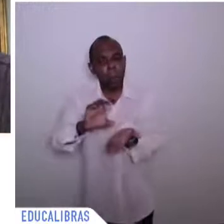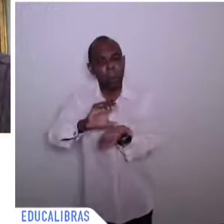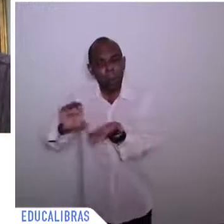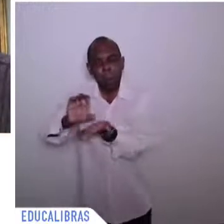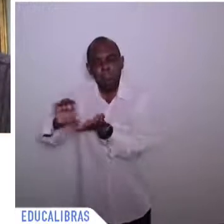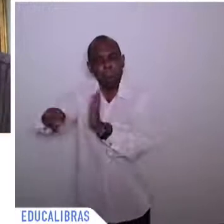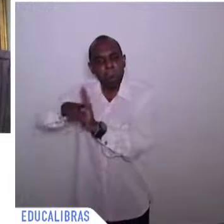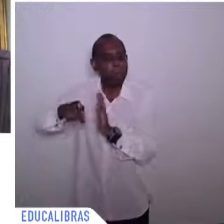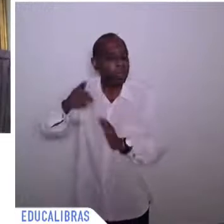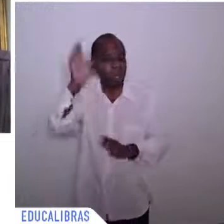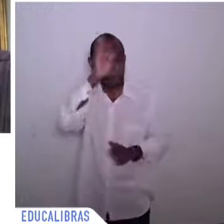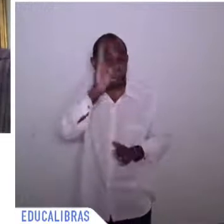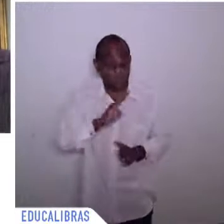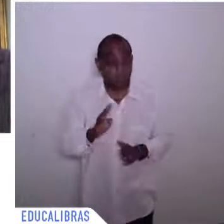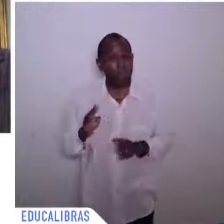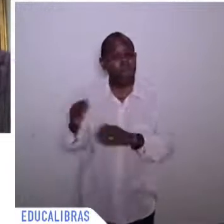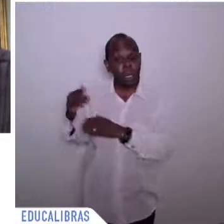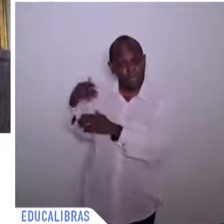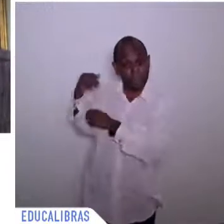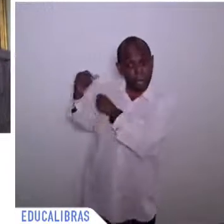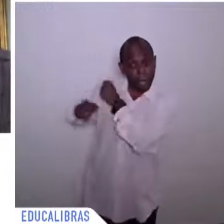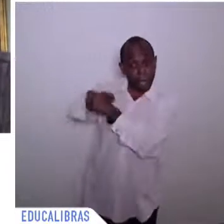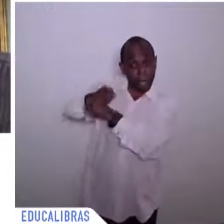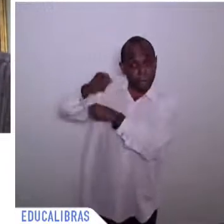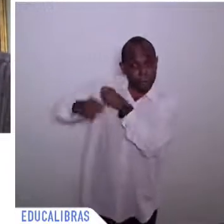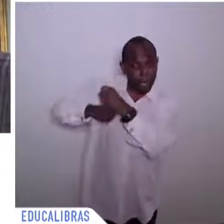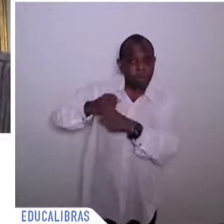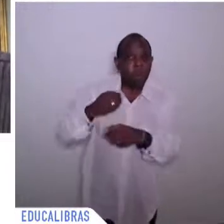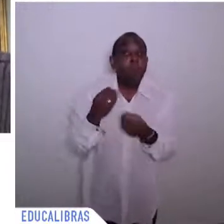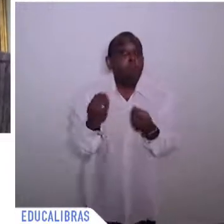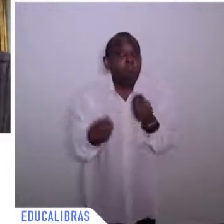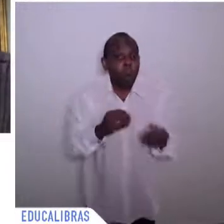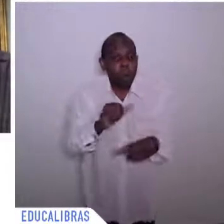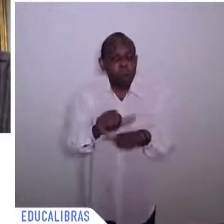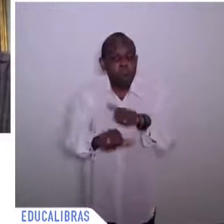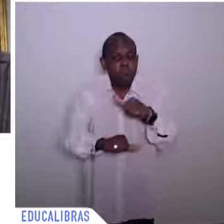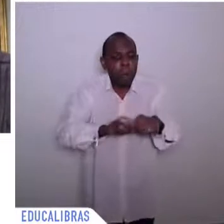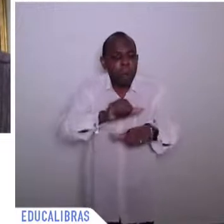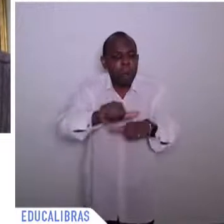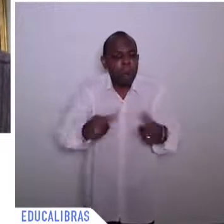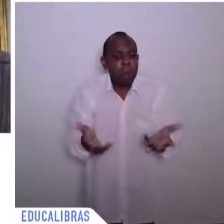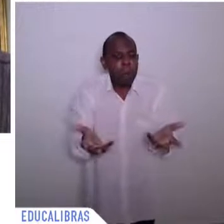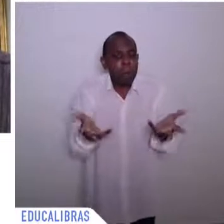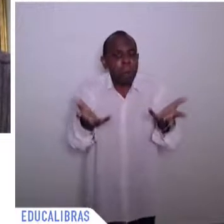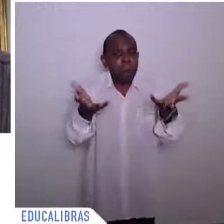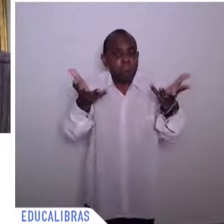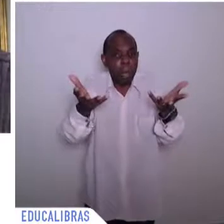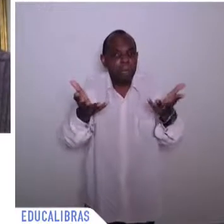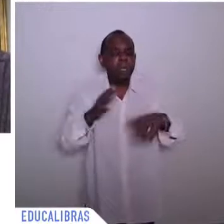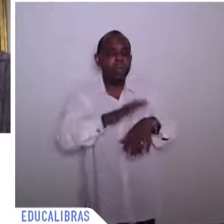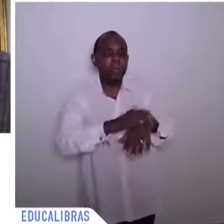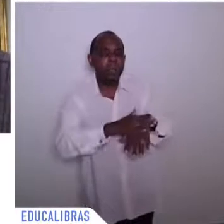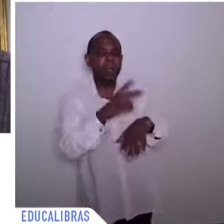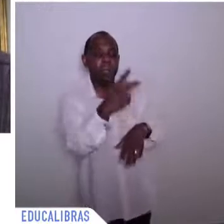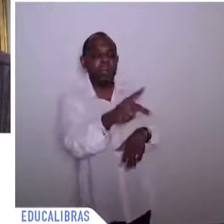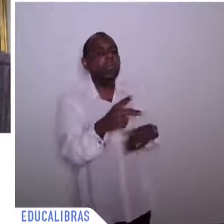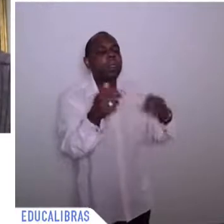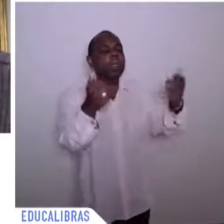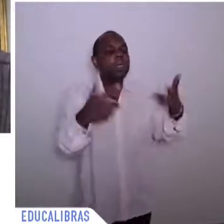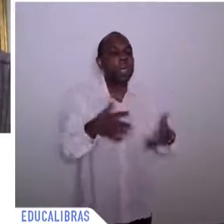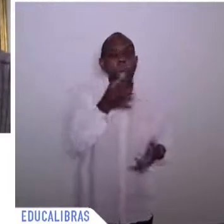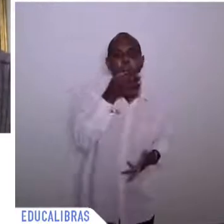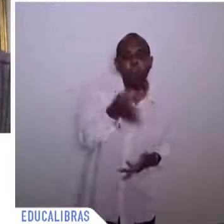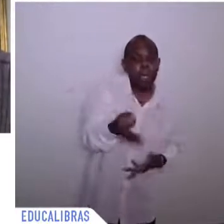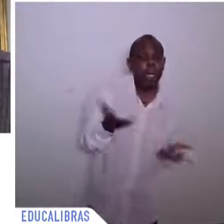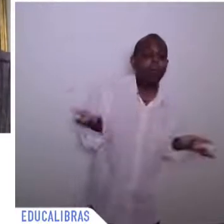the Brazilian electoral funding system in recent years? And how do you evaluate the current system? If